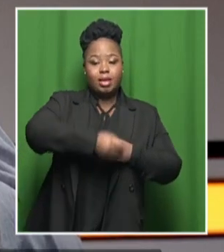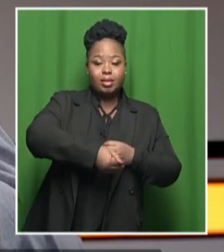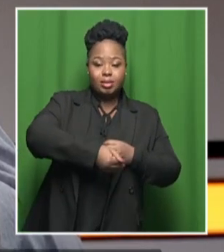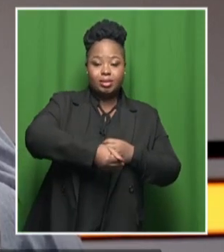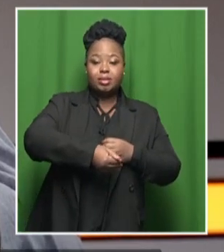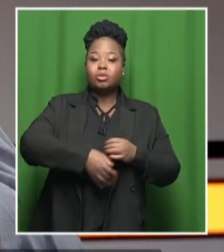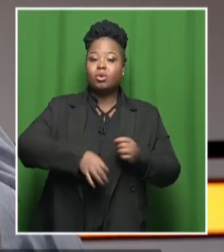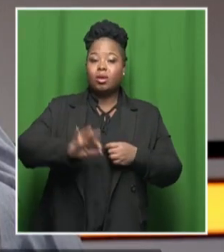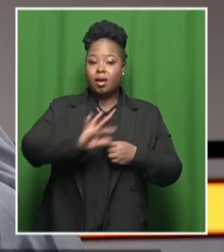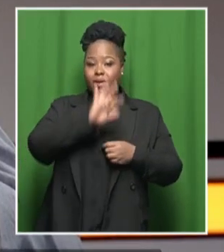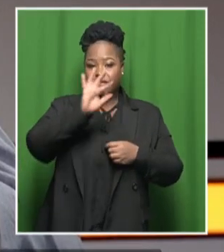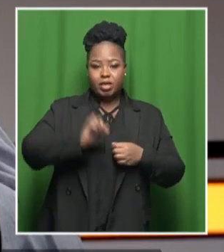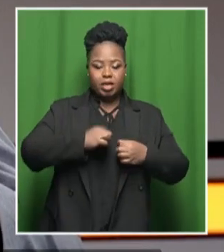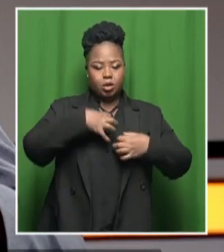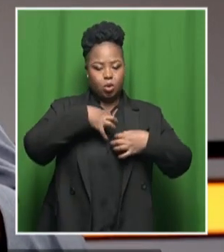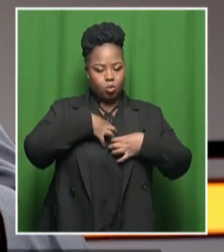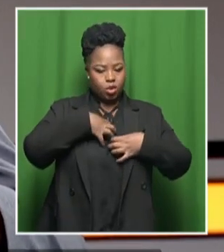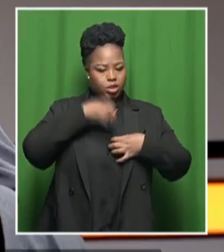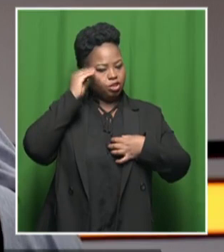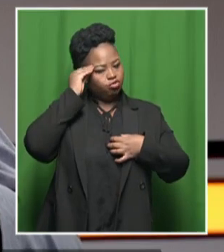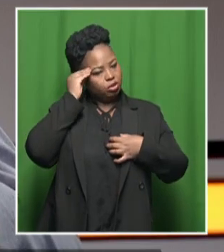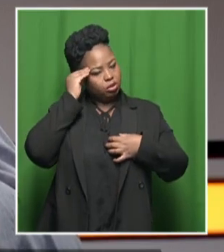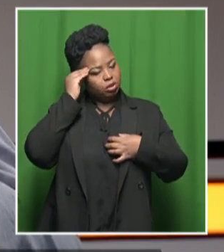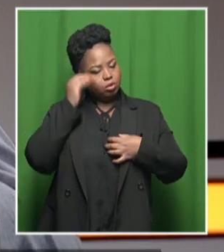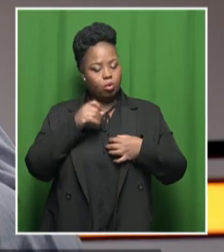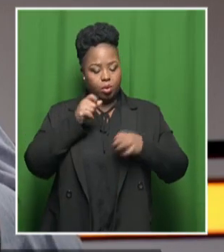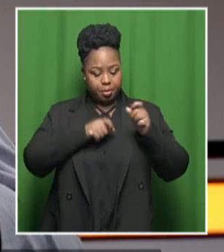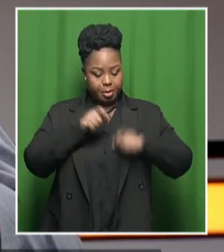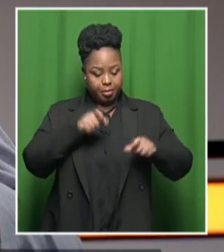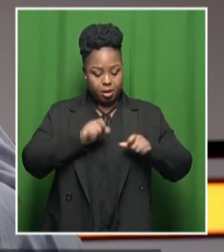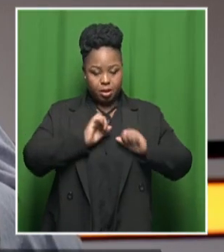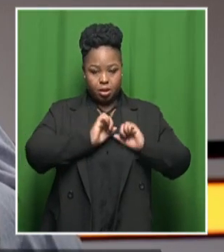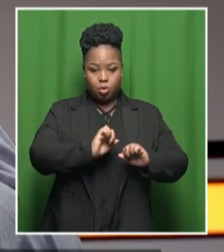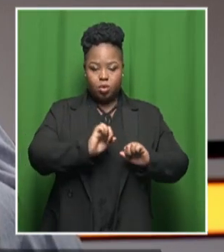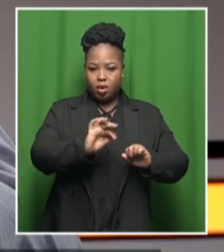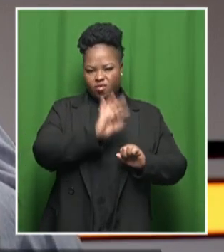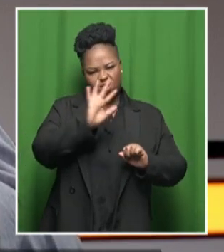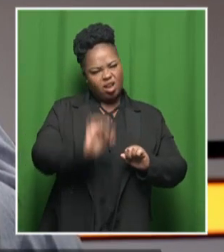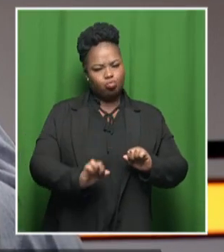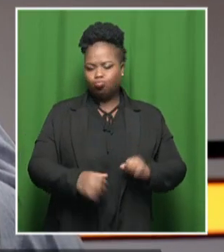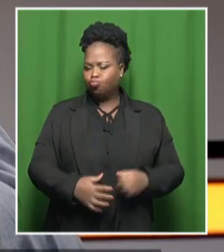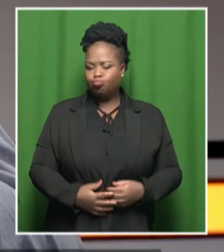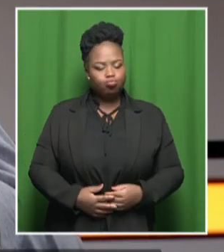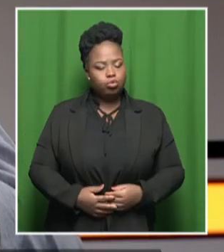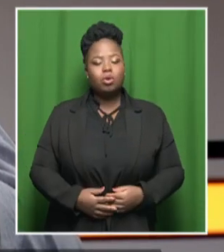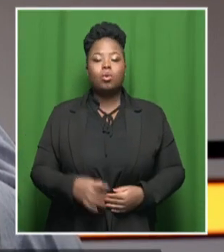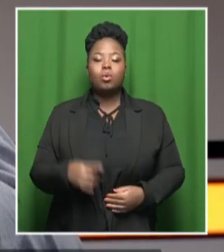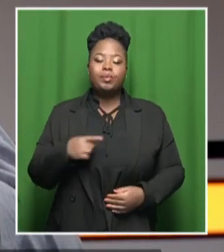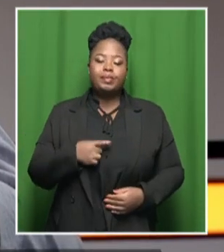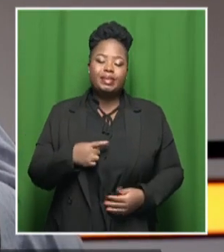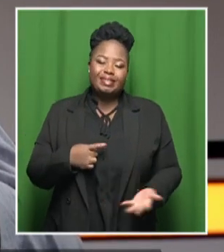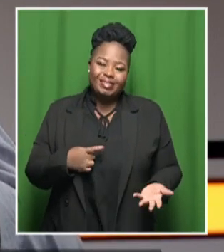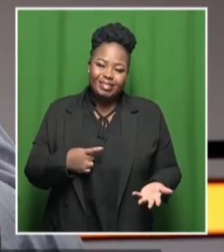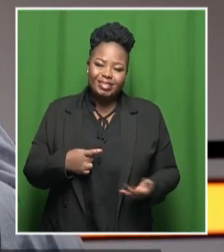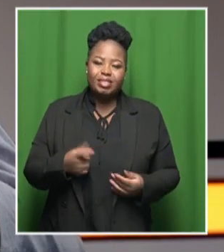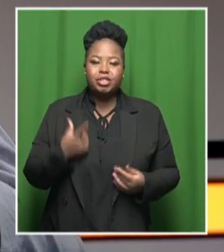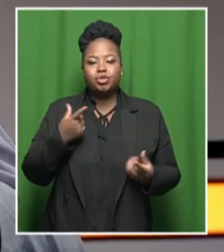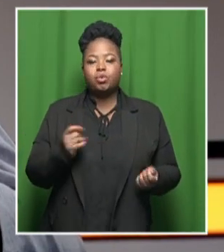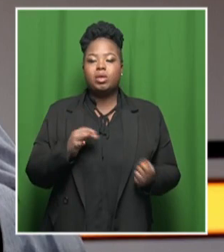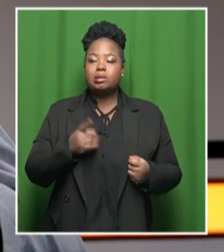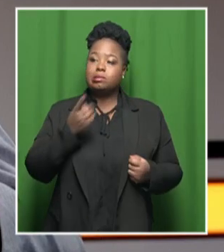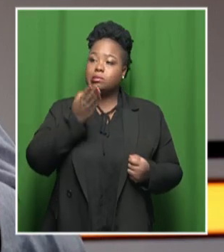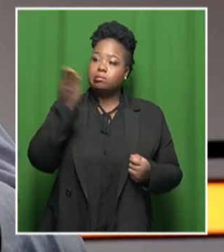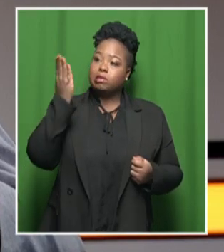African interests, the interests of the African people, but to, unfortunately, to further their